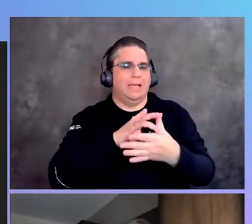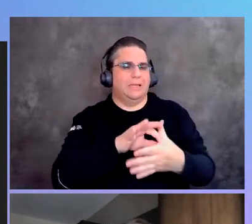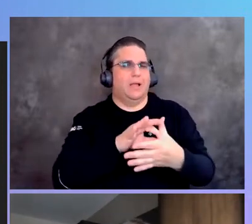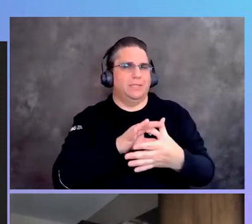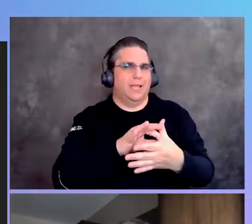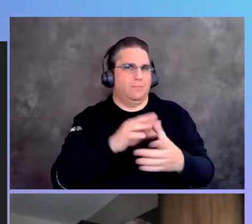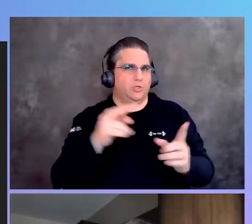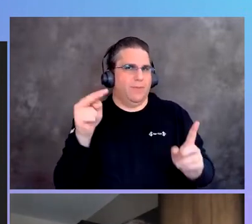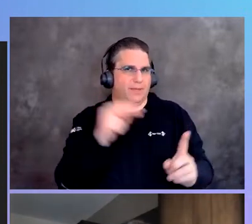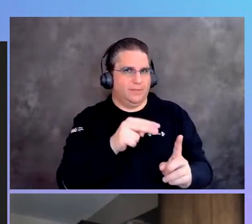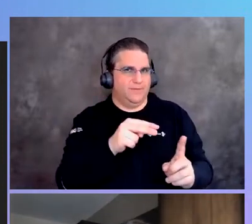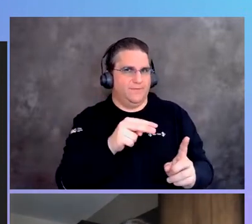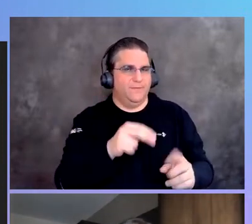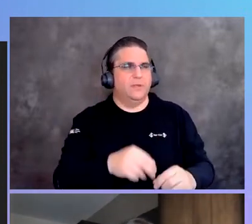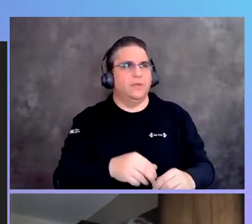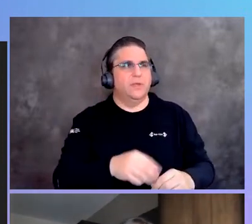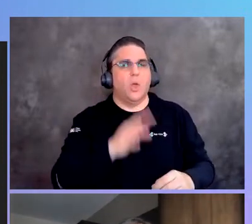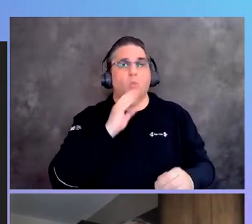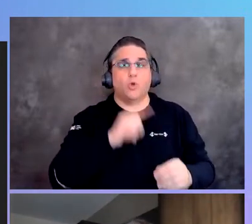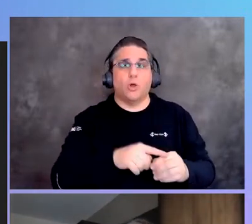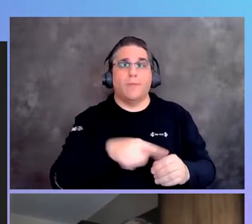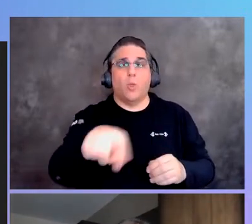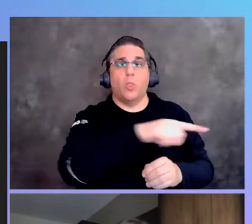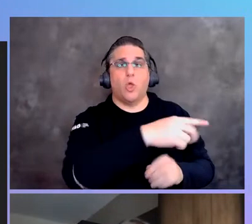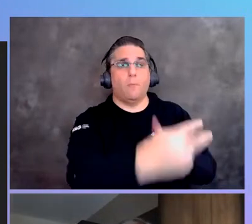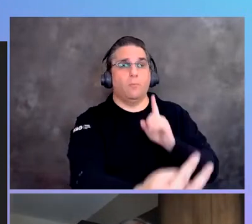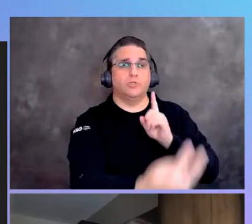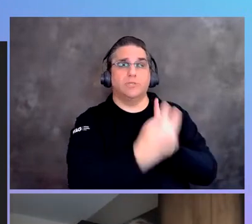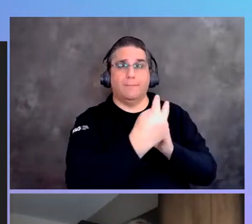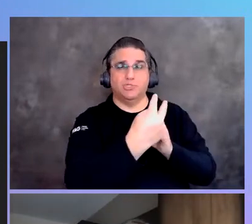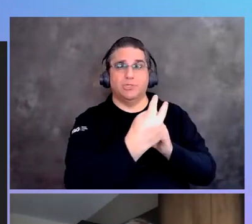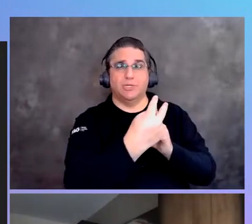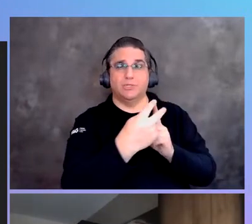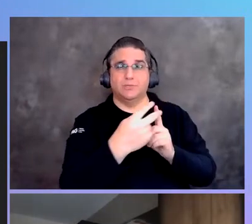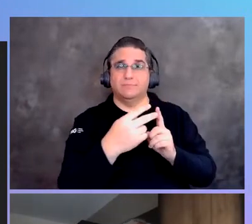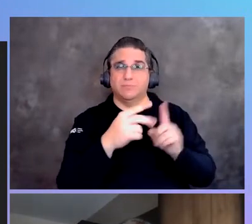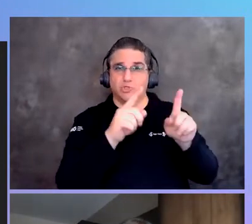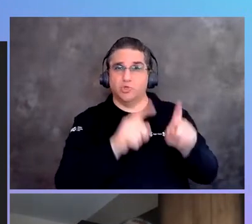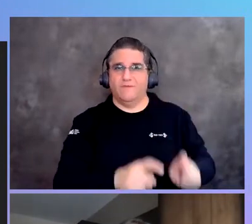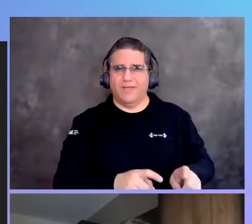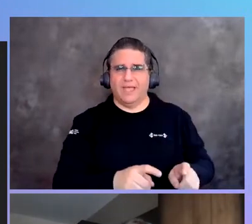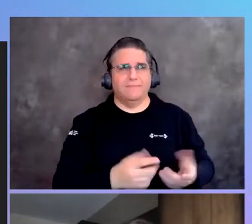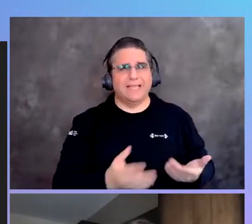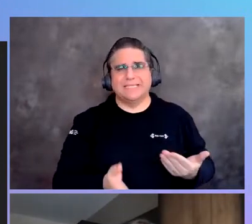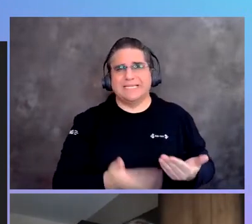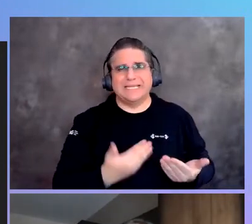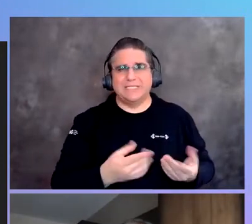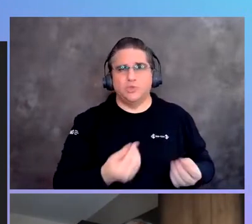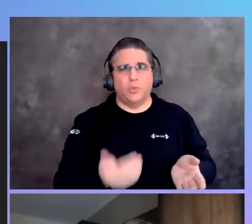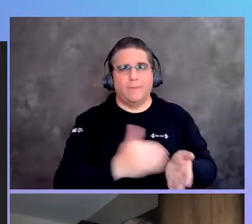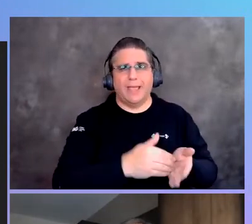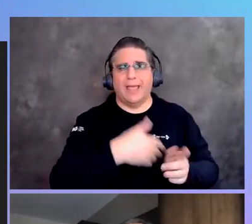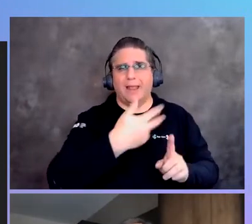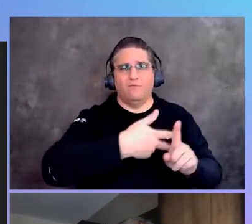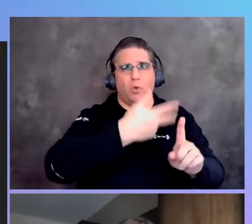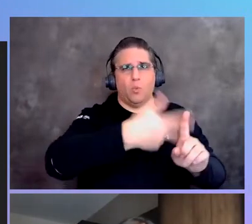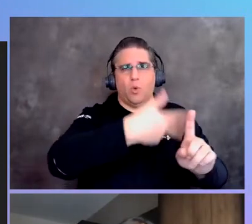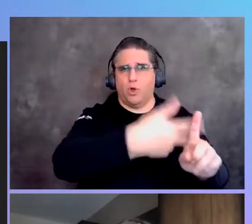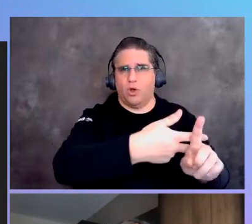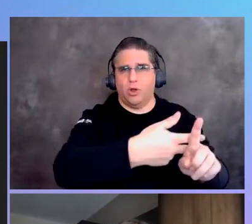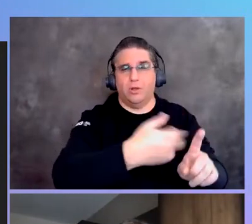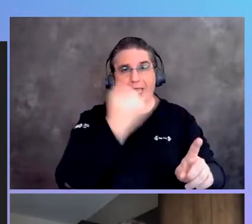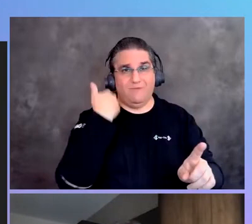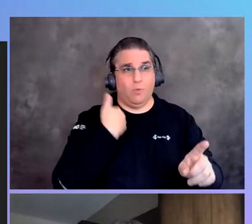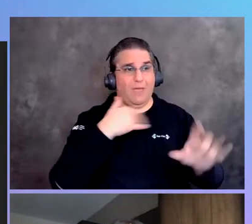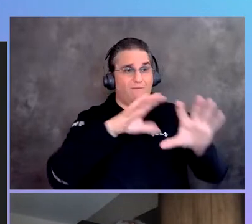perspective. I talked about perception surveys. Those are really easy to replicate on a quarterly basis. If you have a pool of users